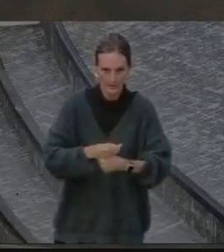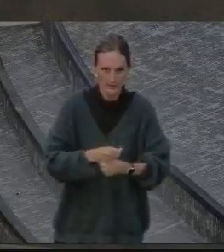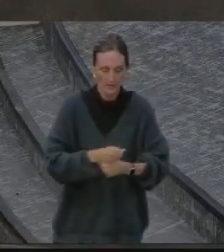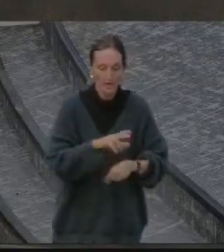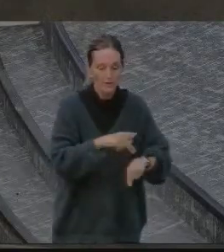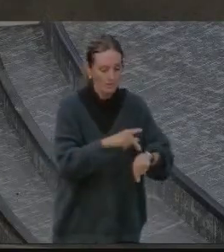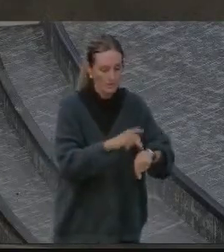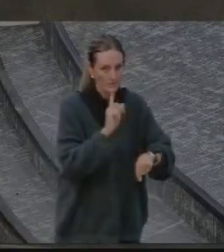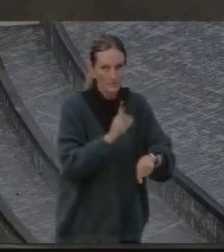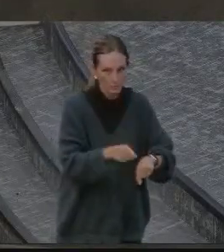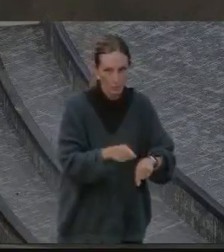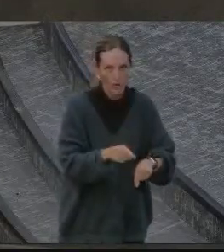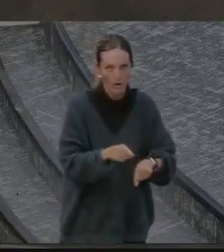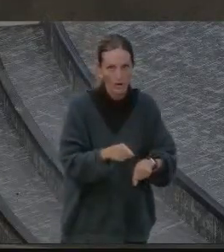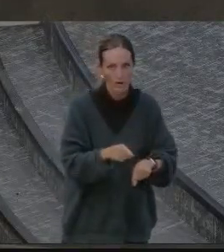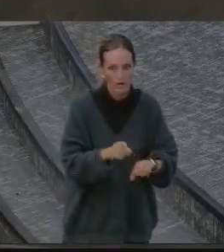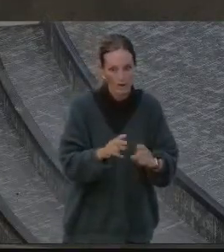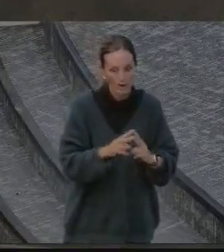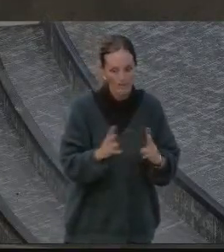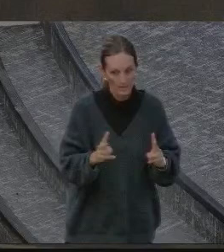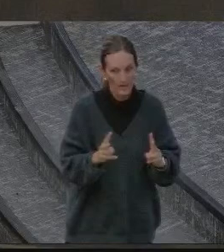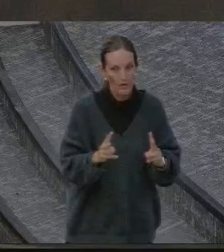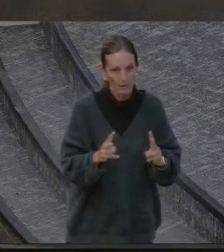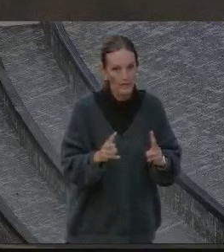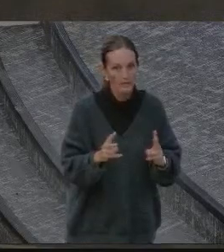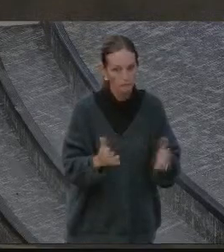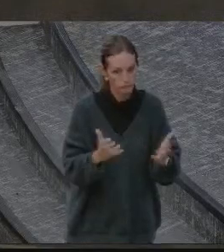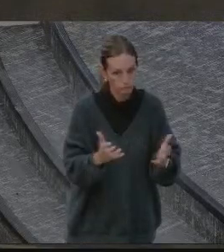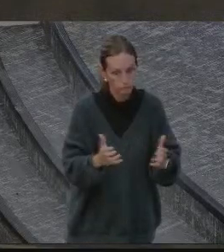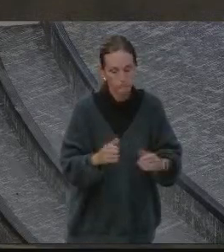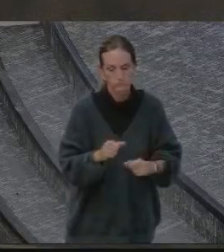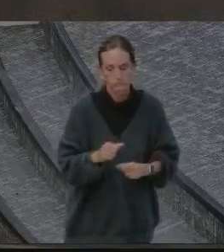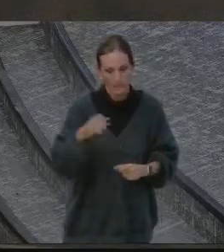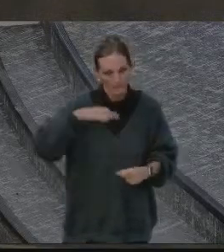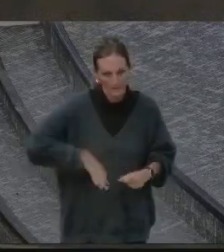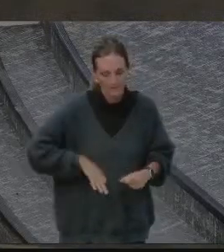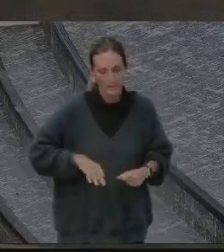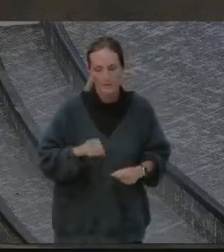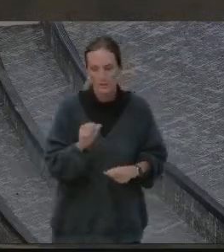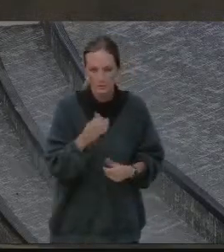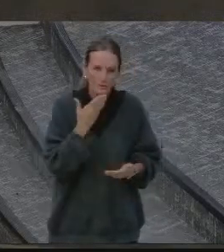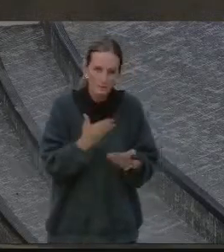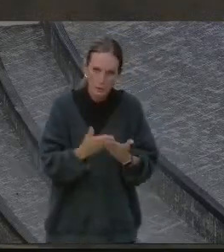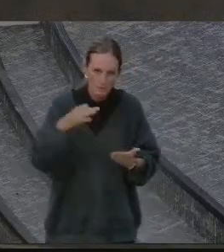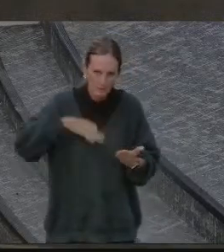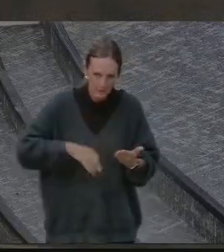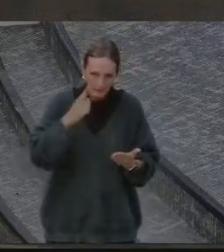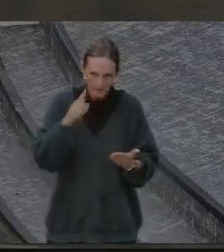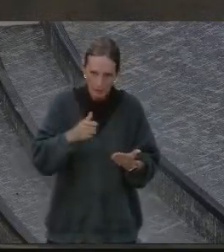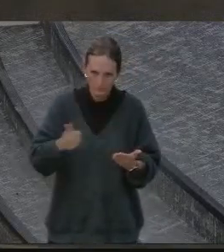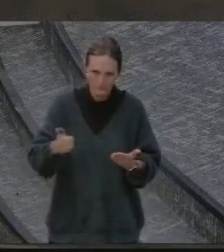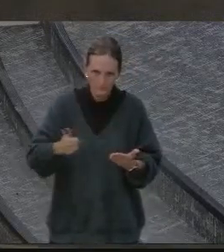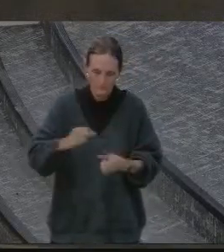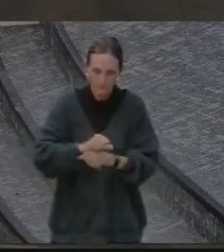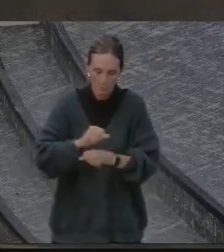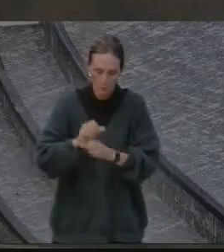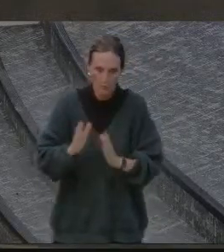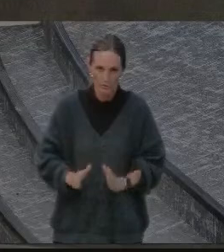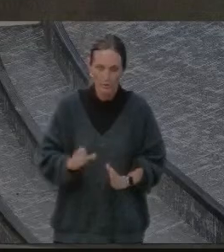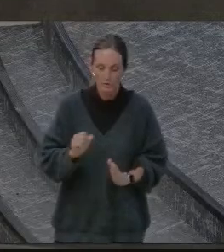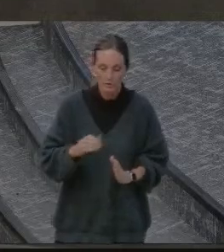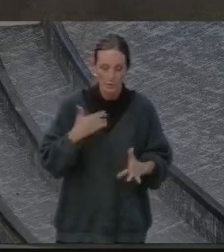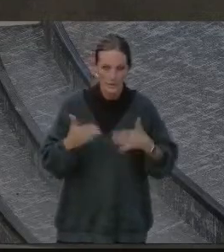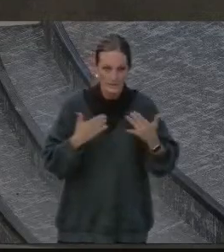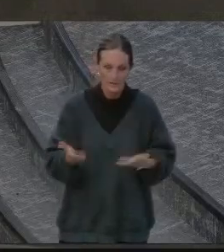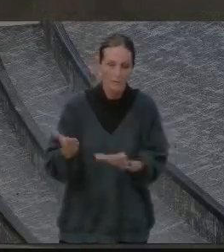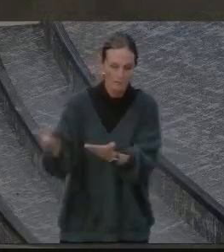very adamant that that was something they benefited from, and of course it's a good benefit for our transportation workers, so we're excited to be able